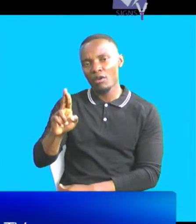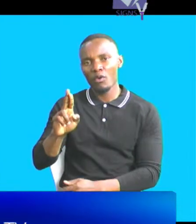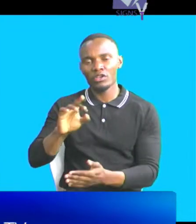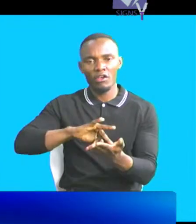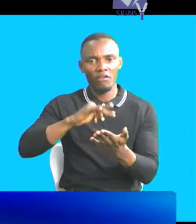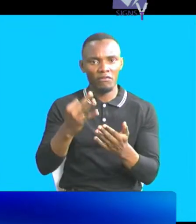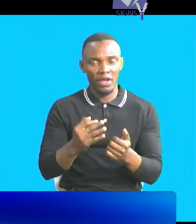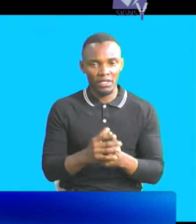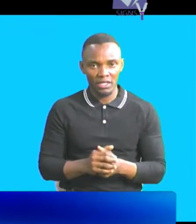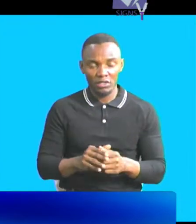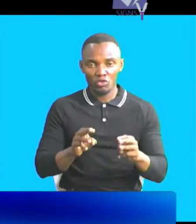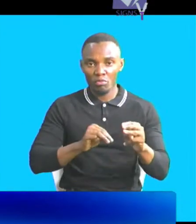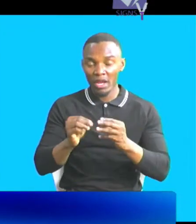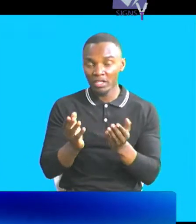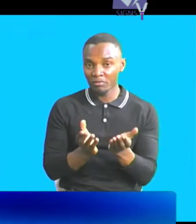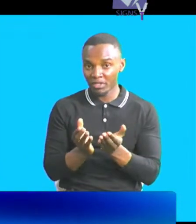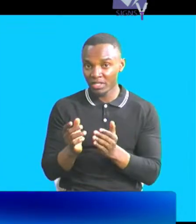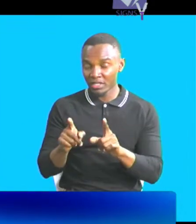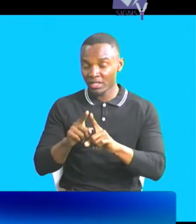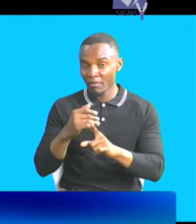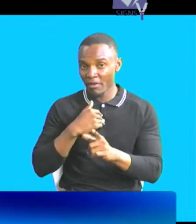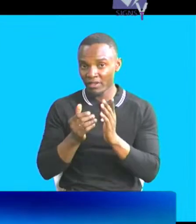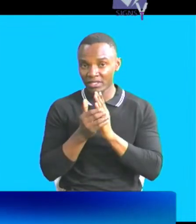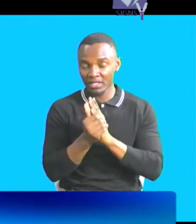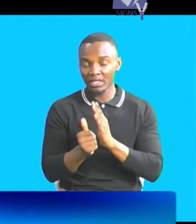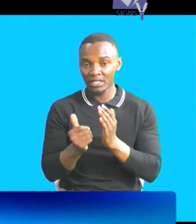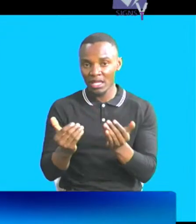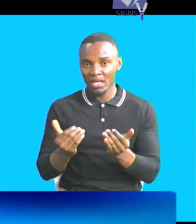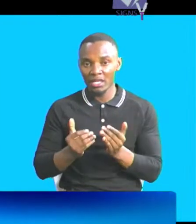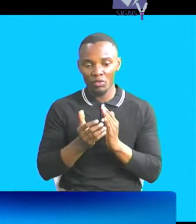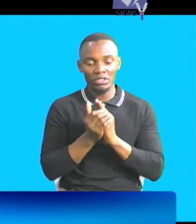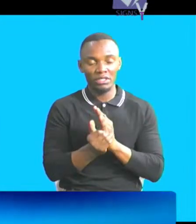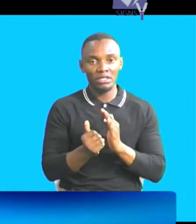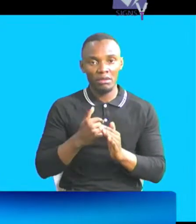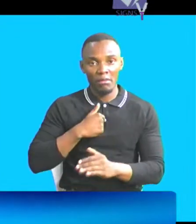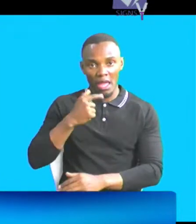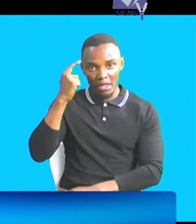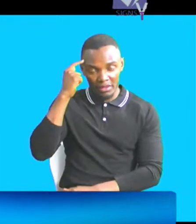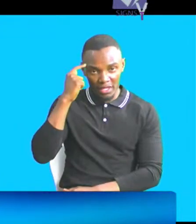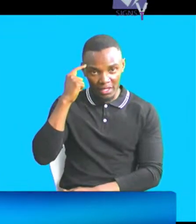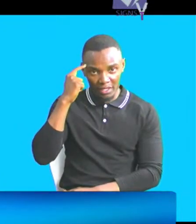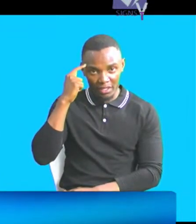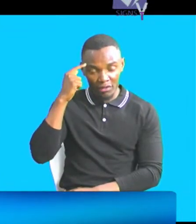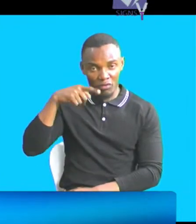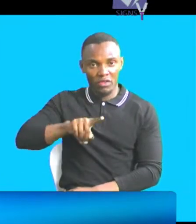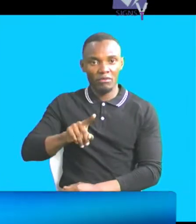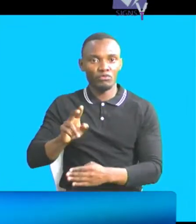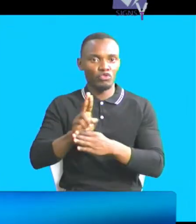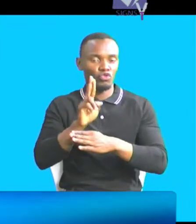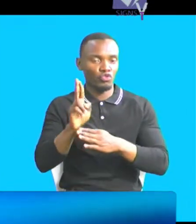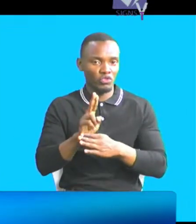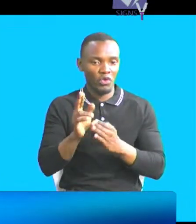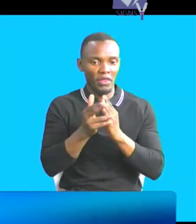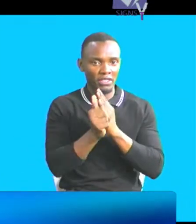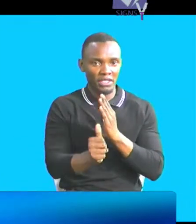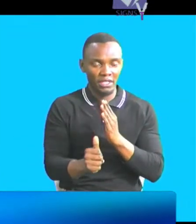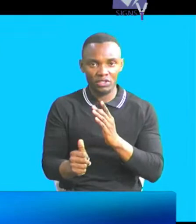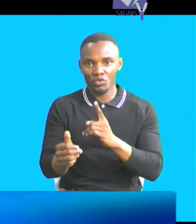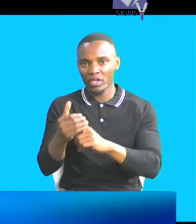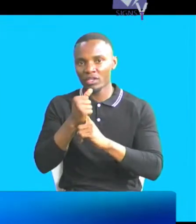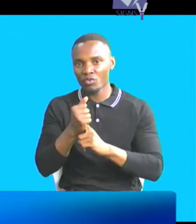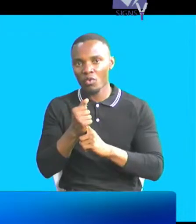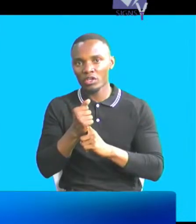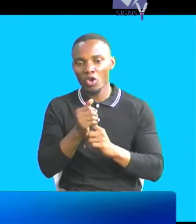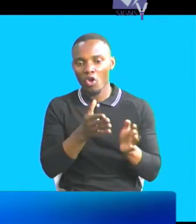So I think it is a very ripe moment for them to tap into opportunities that are coming their way, be it from other financing institutions, be it from the